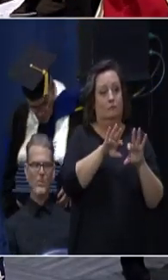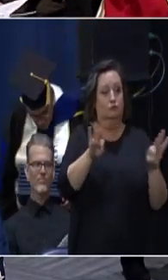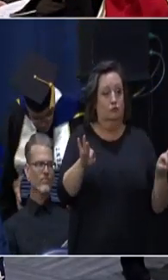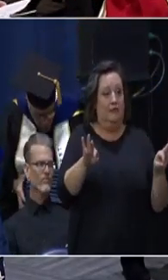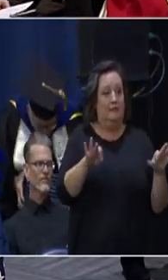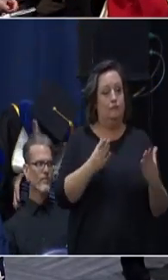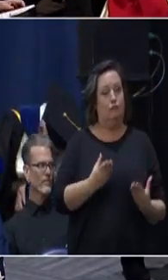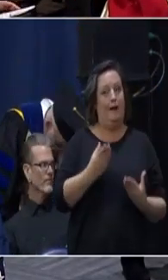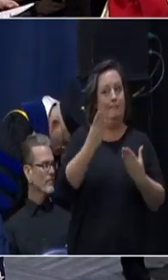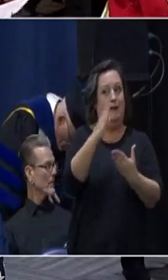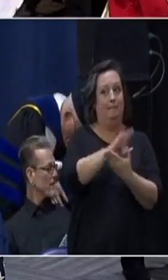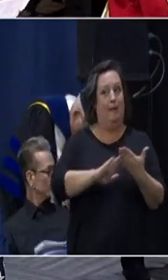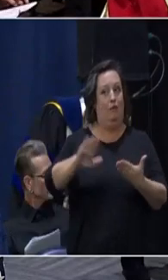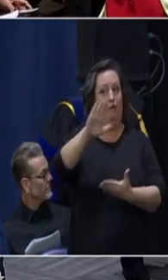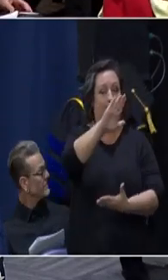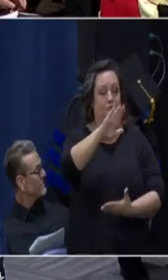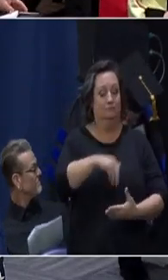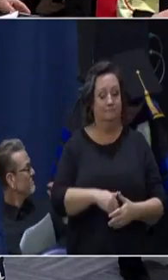by their college's faculty.